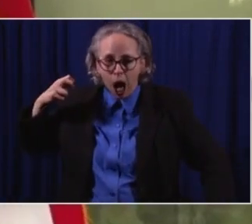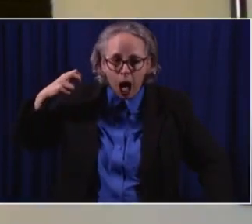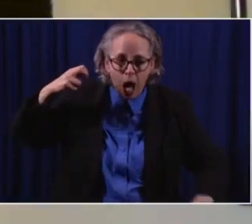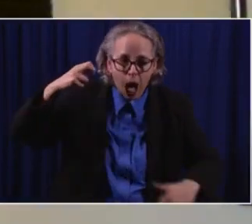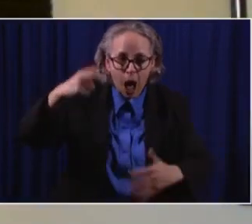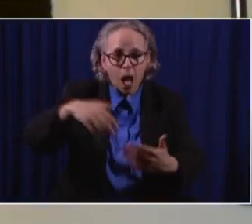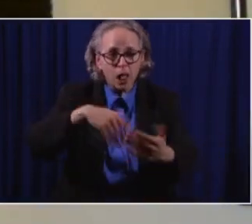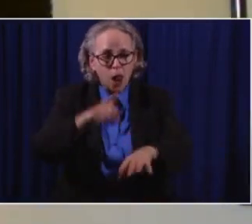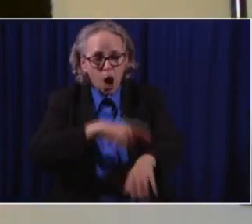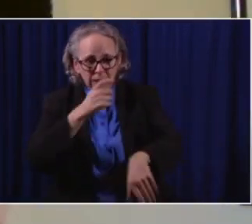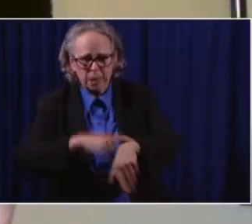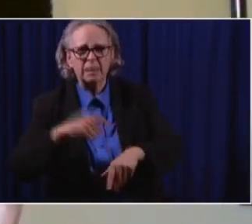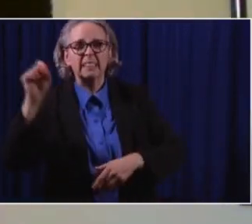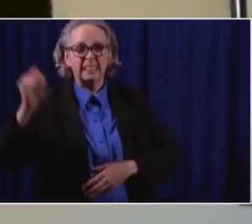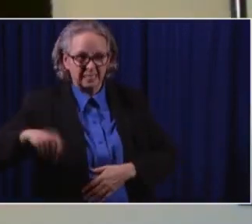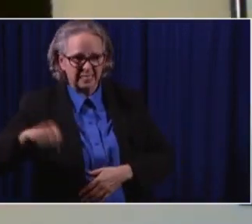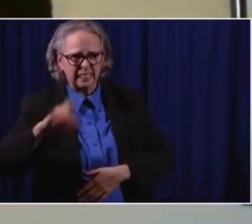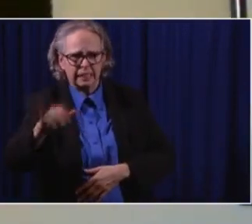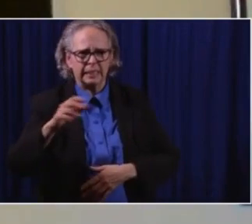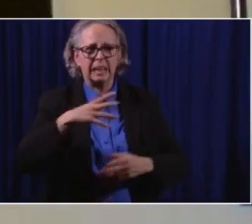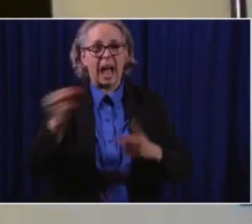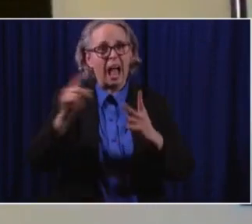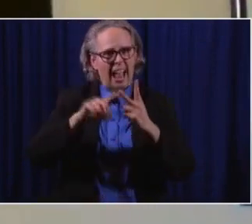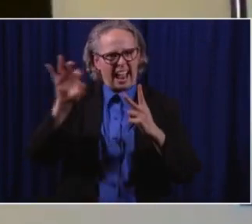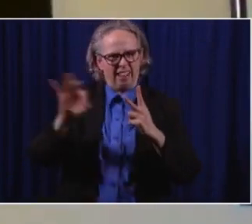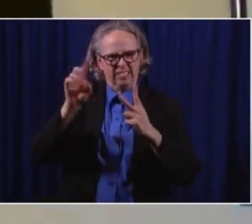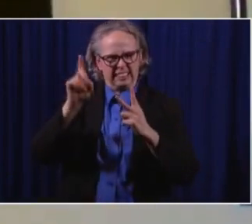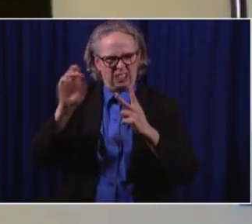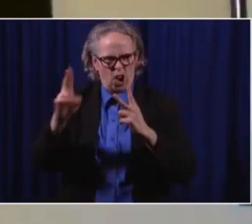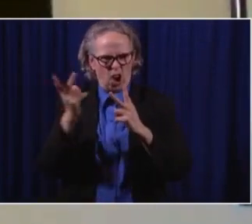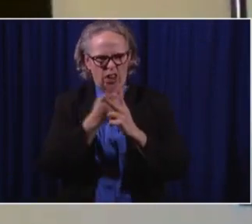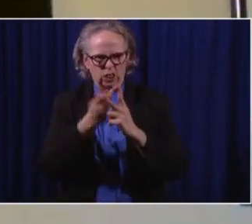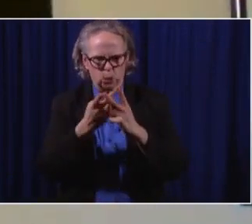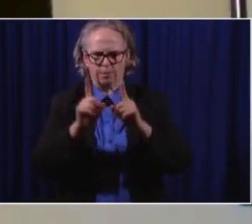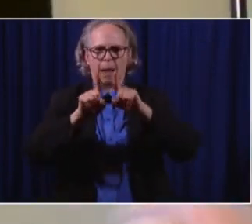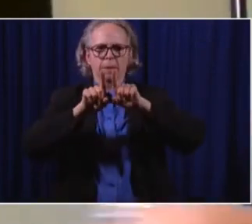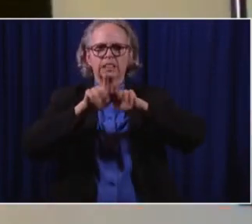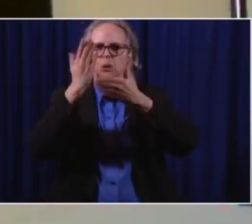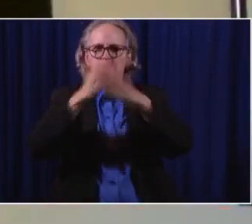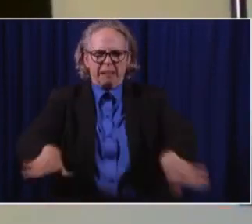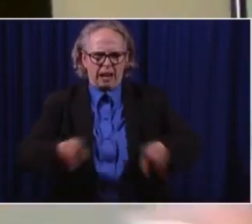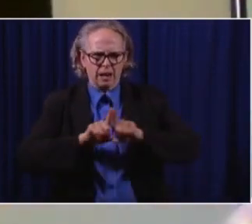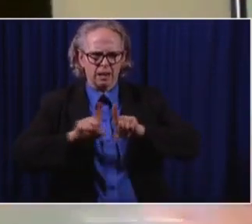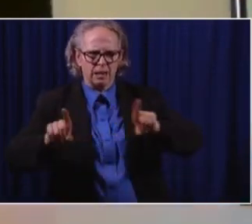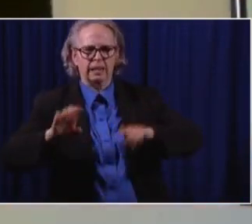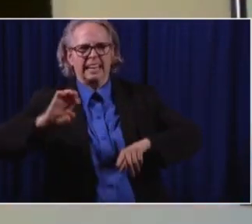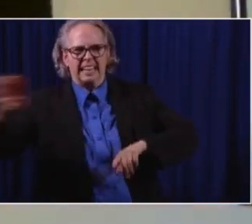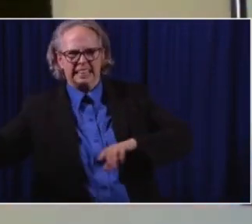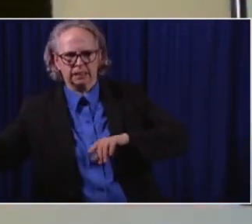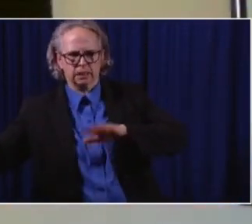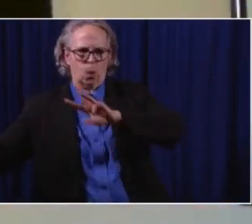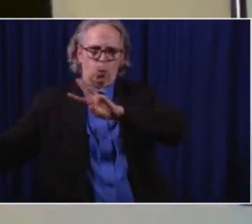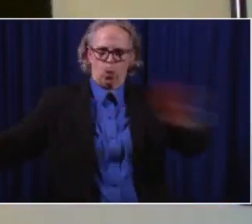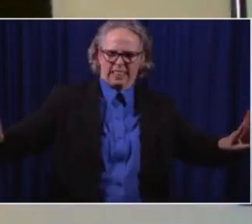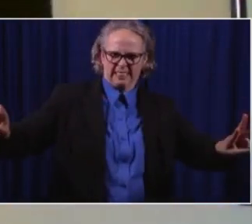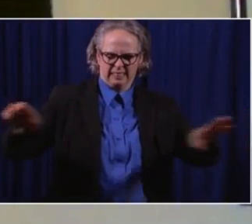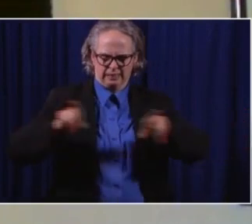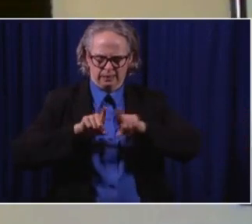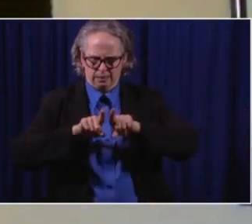would pick a coast. One started on the East Coast, one started on the West Coast, and they just kind of crossed back and